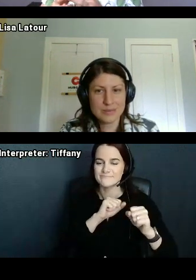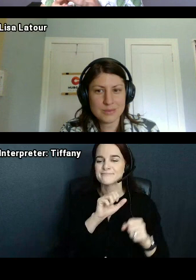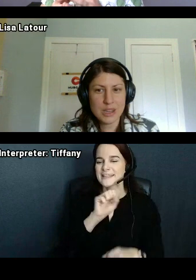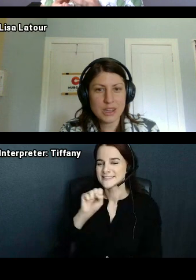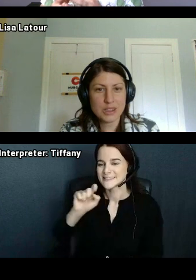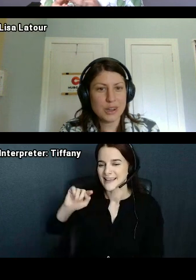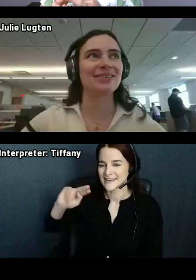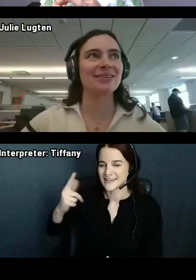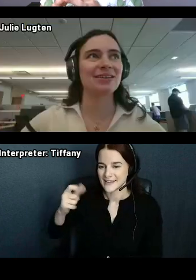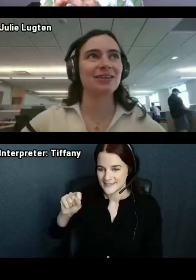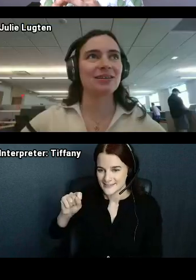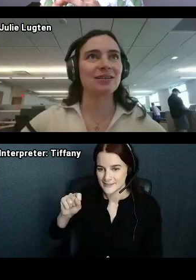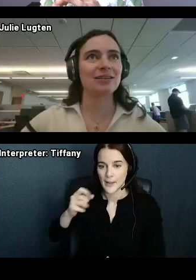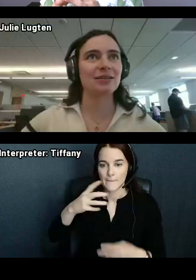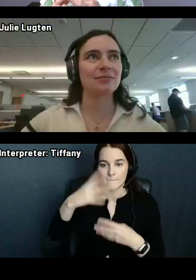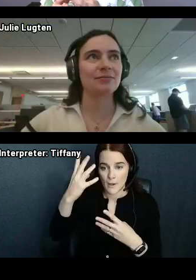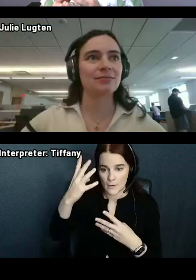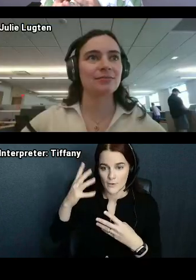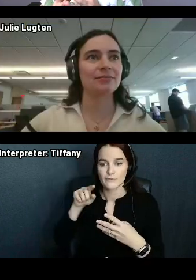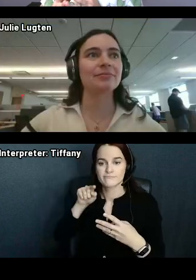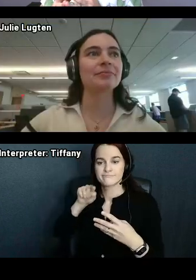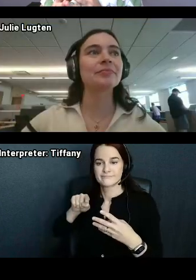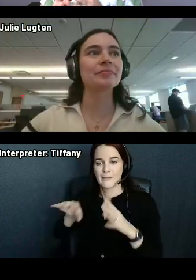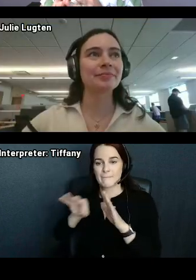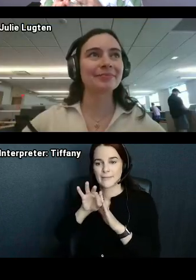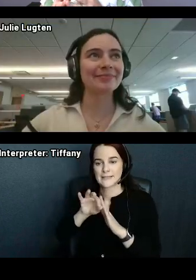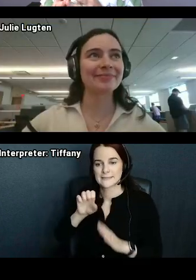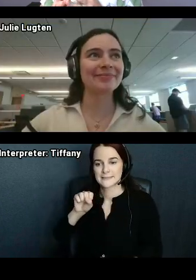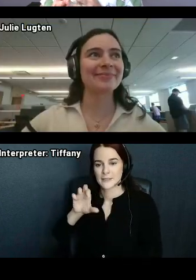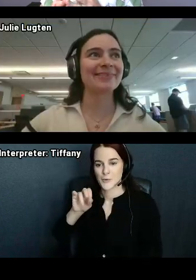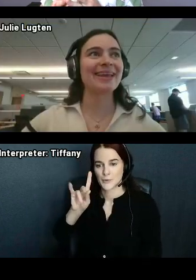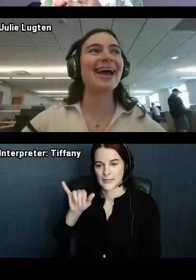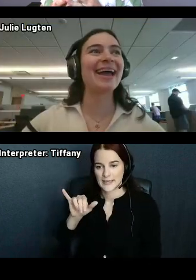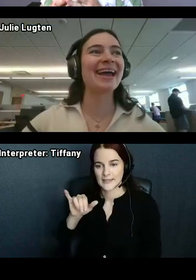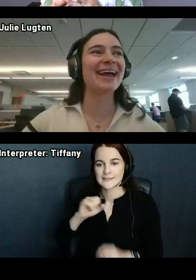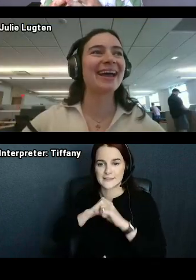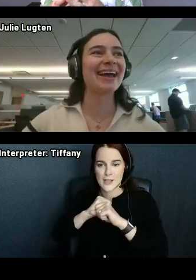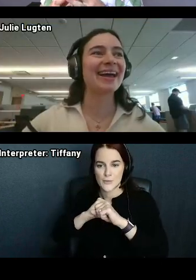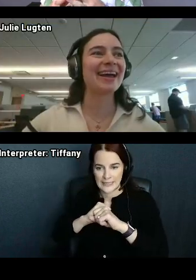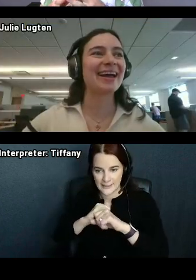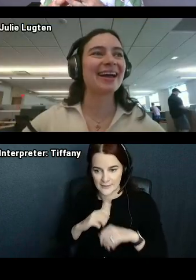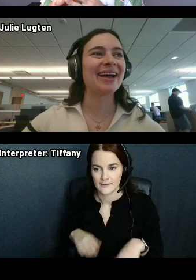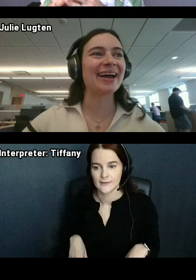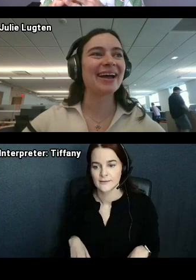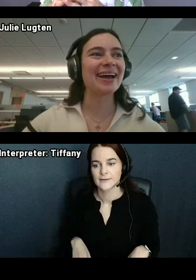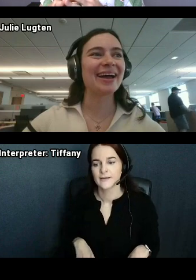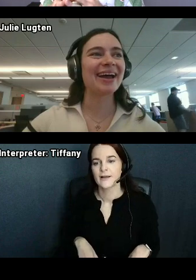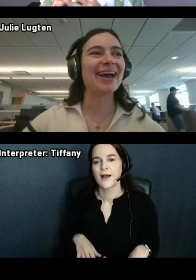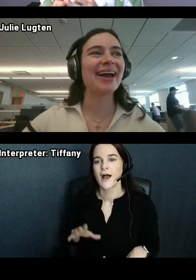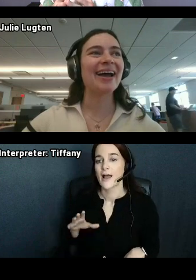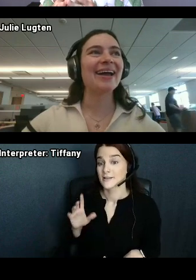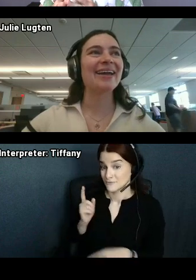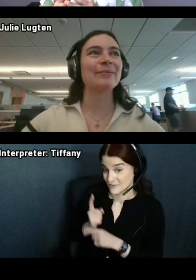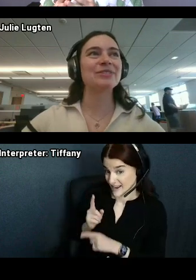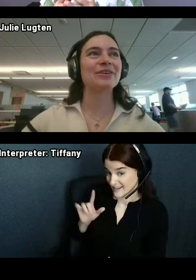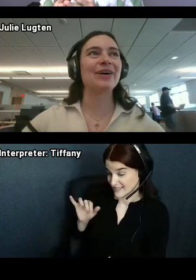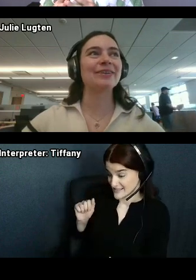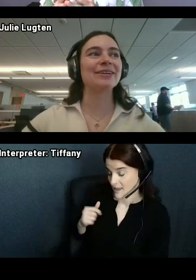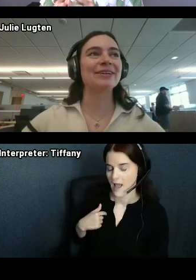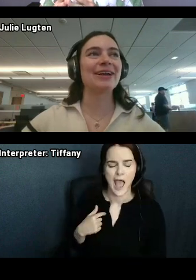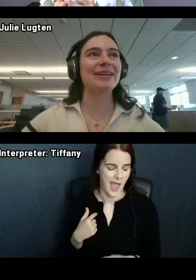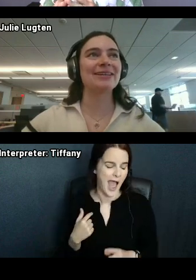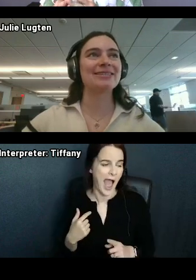here. Nope, this is what I was feverishly doing while Cody was talking, reminding myself where that was. Yep.